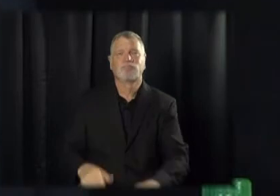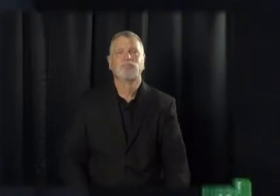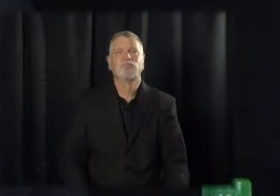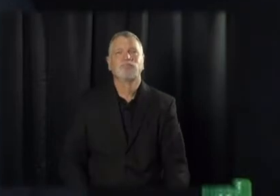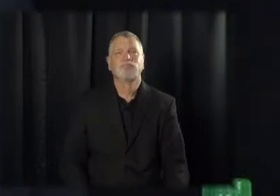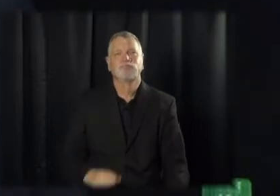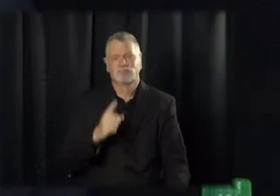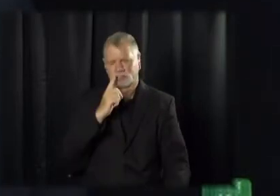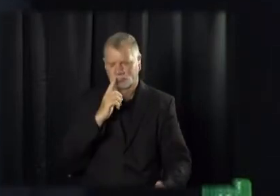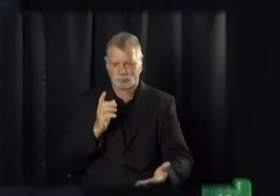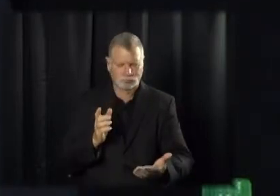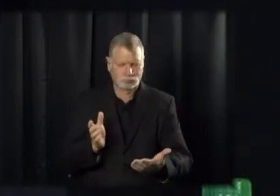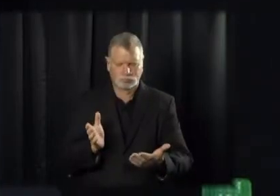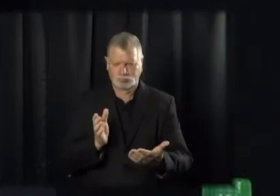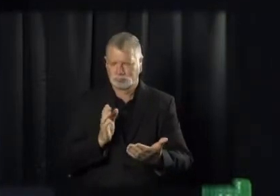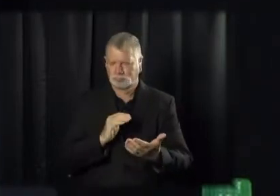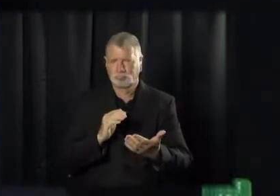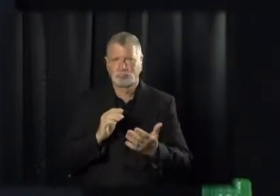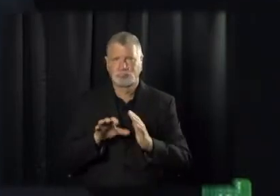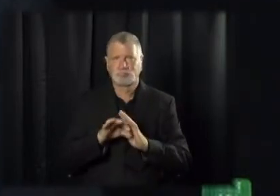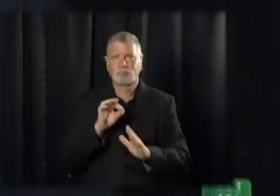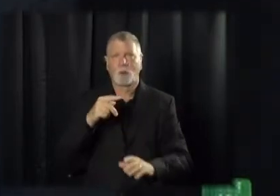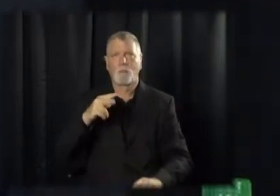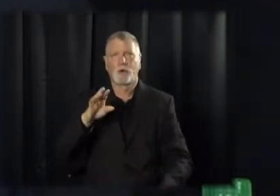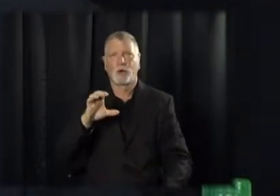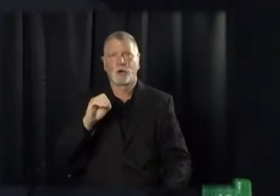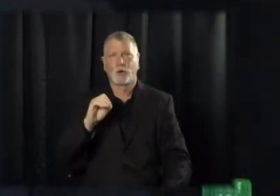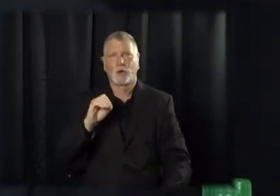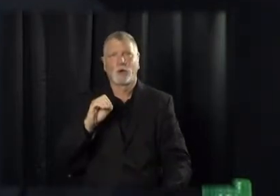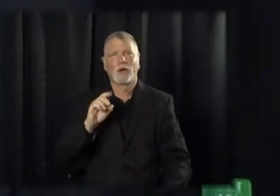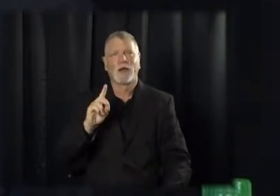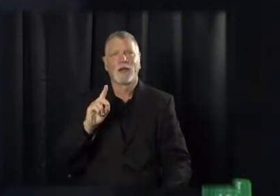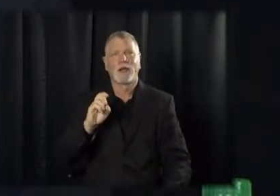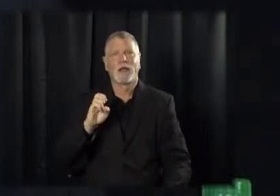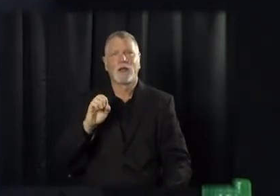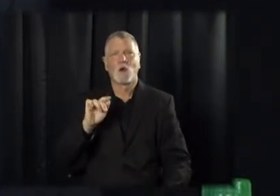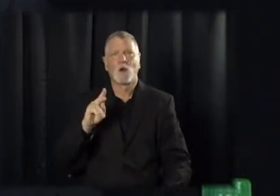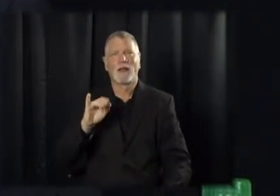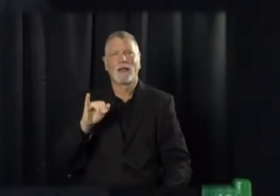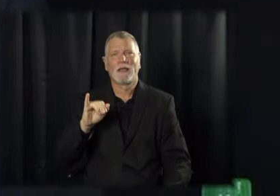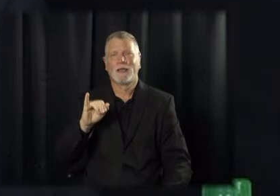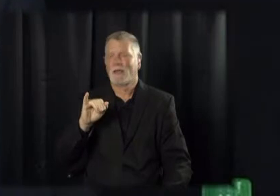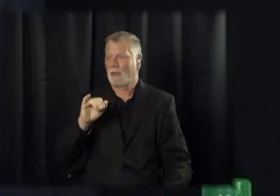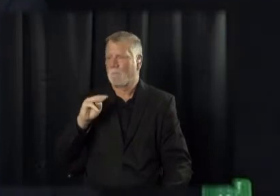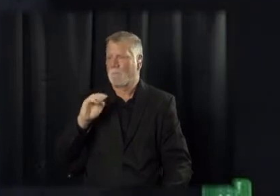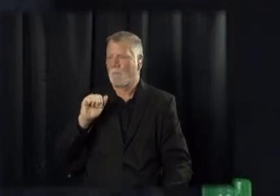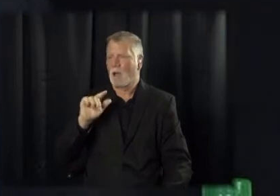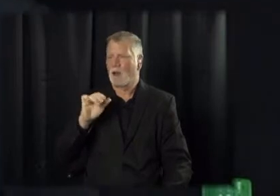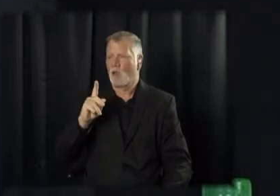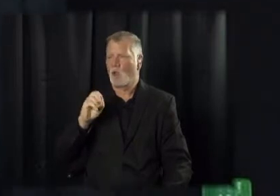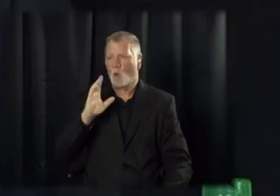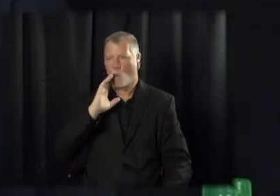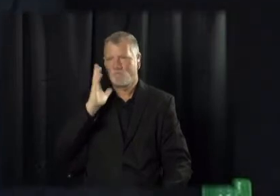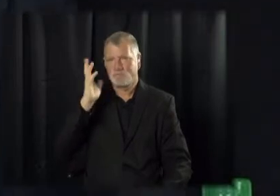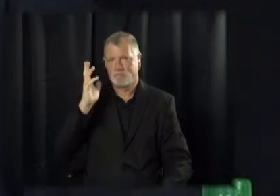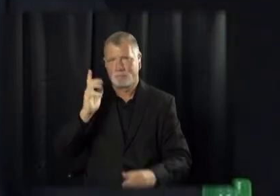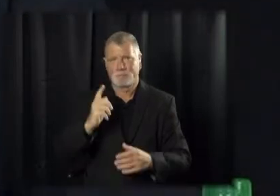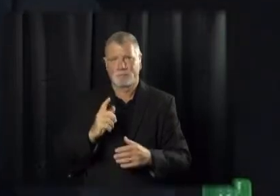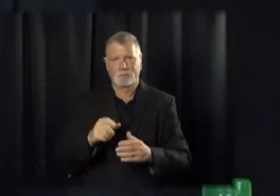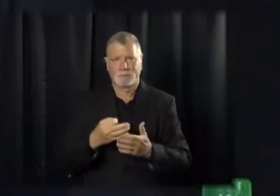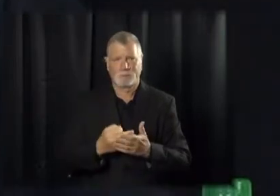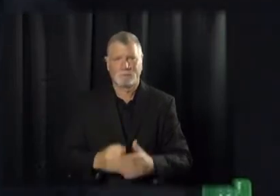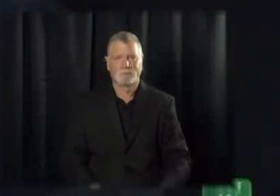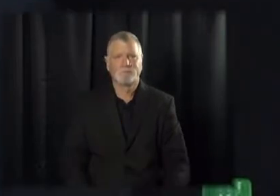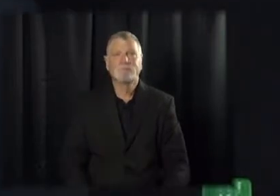turning to Pridco, I believe Ginorli Maldonado will be presenting that fiscal plan.